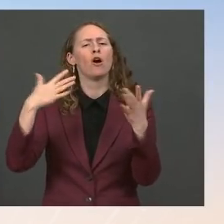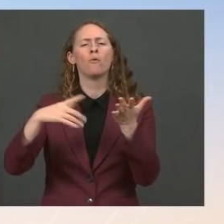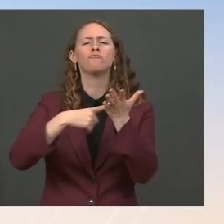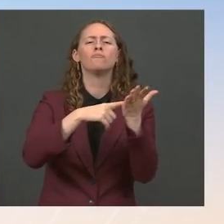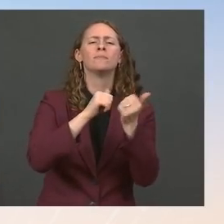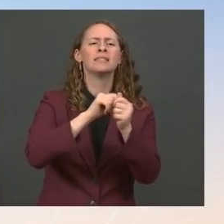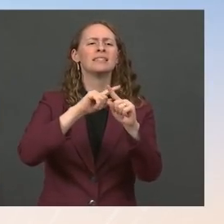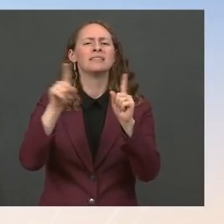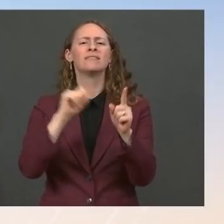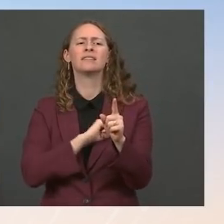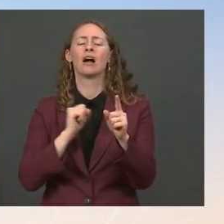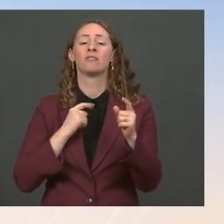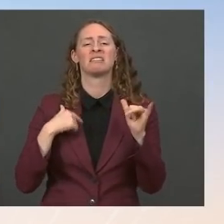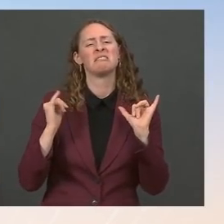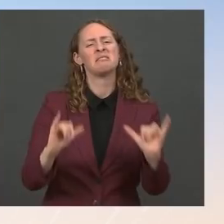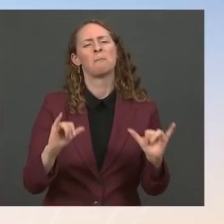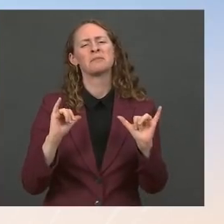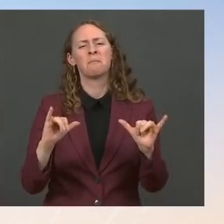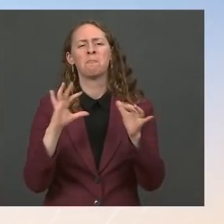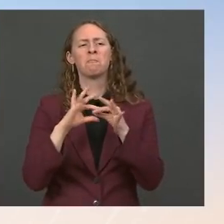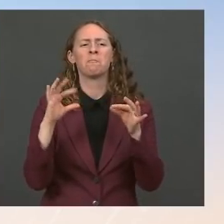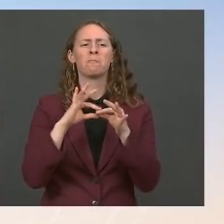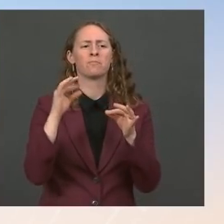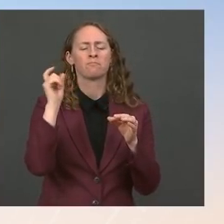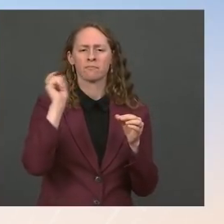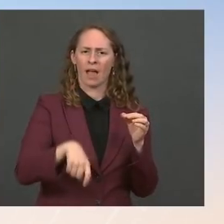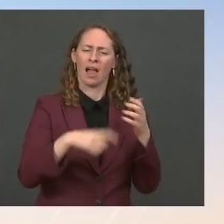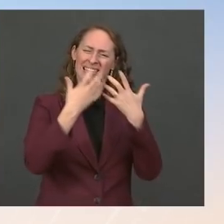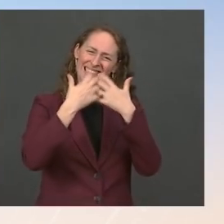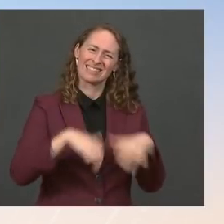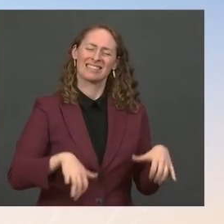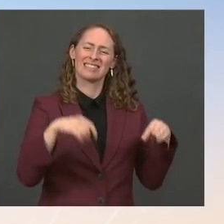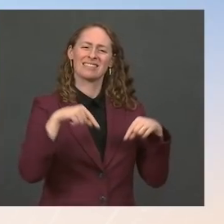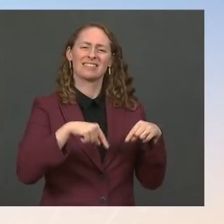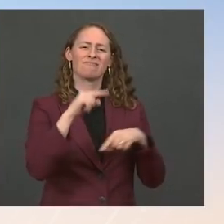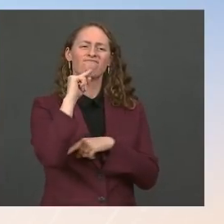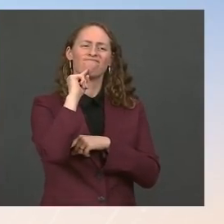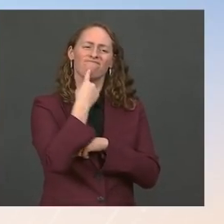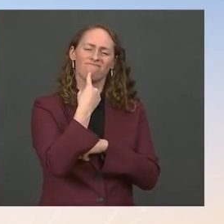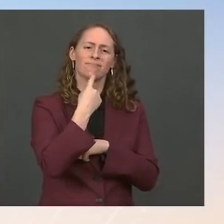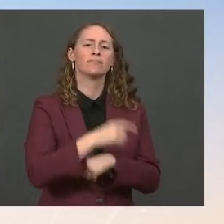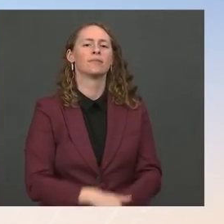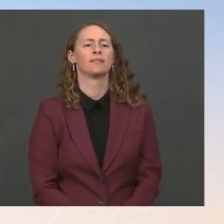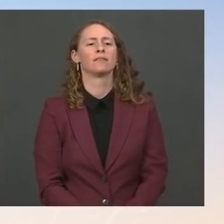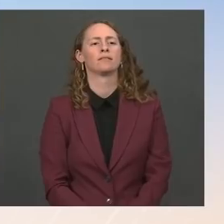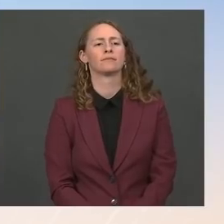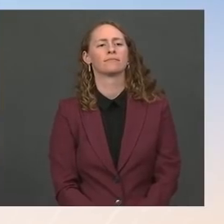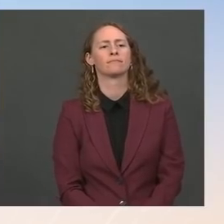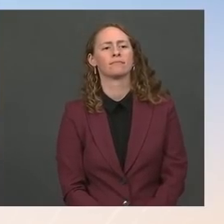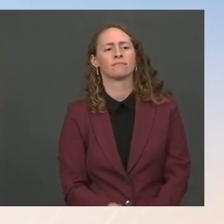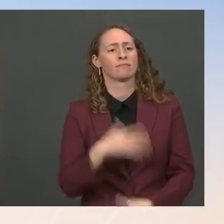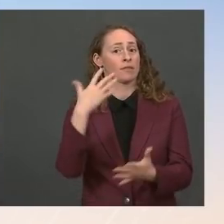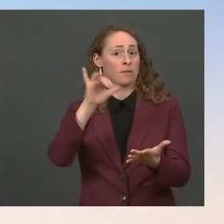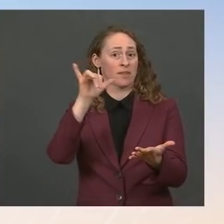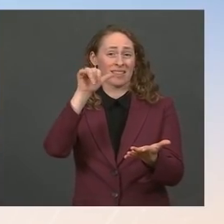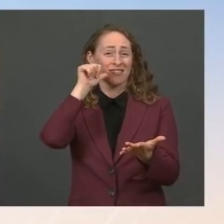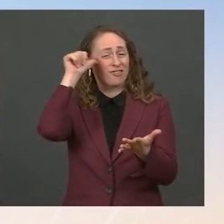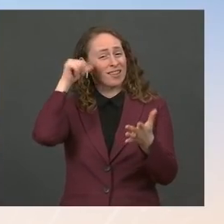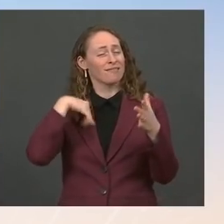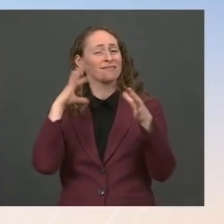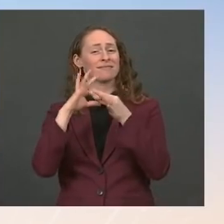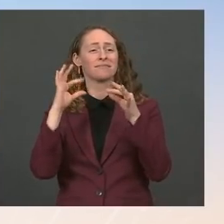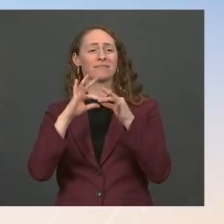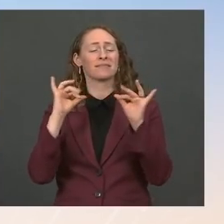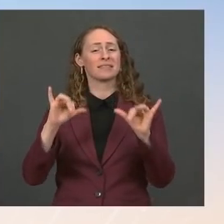our commitment to absolutely getting this done. They also reiterated what I said yesterday, which is that